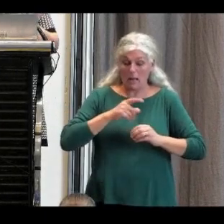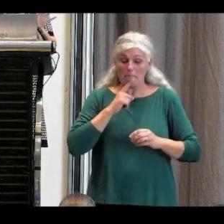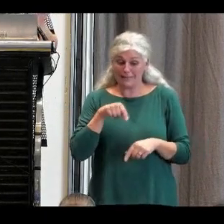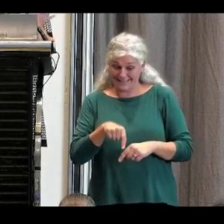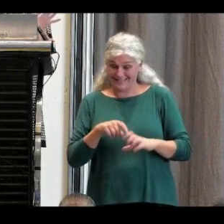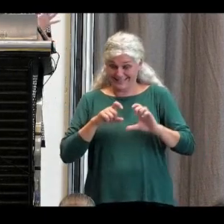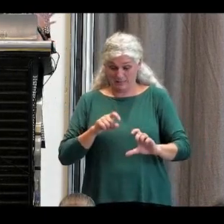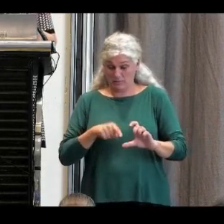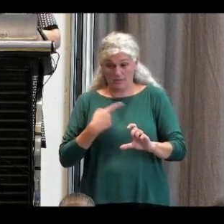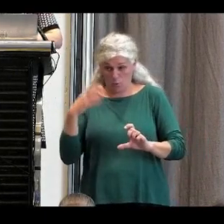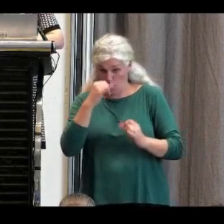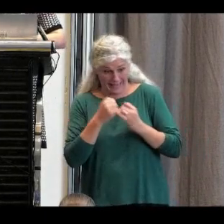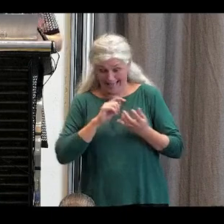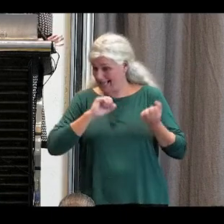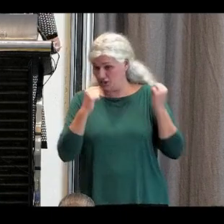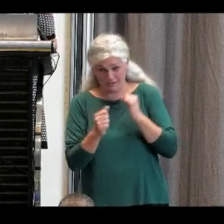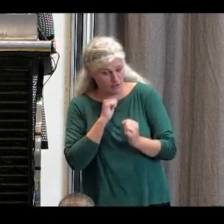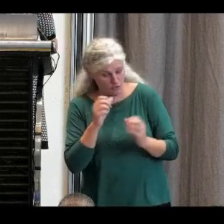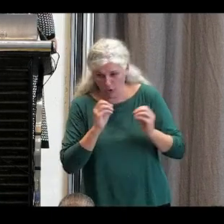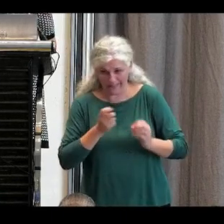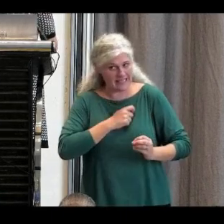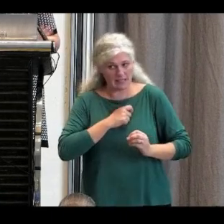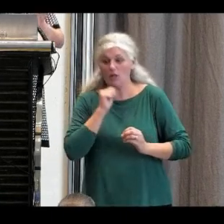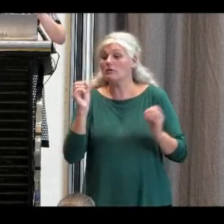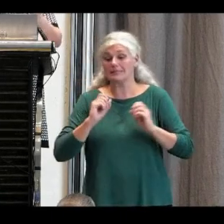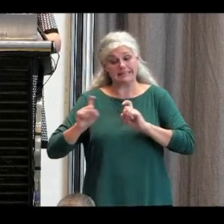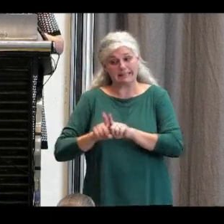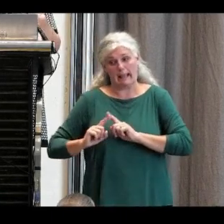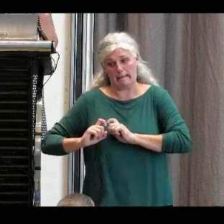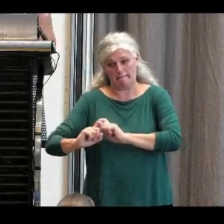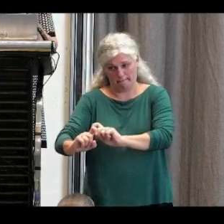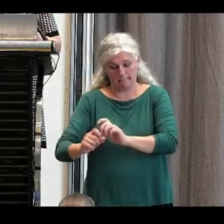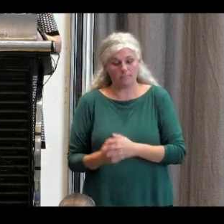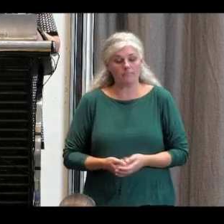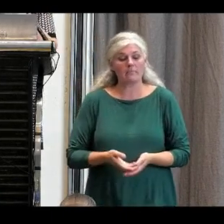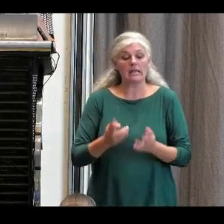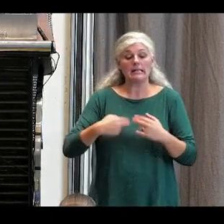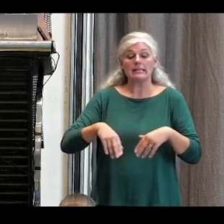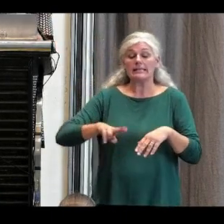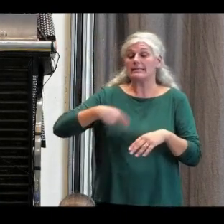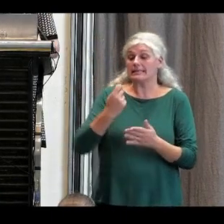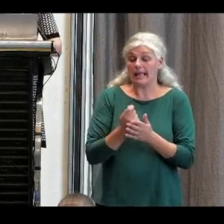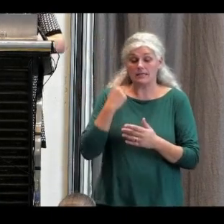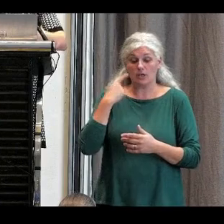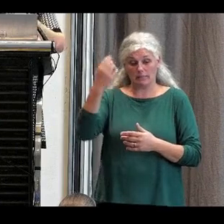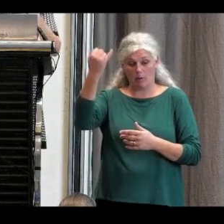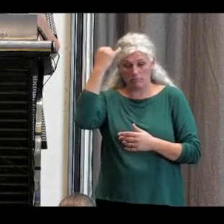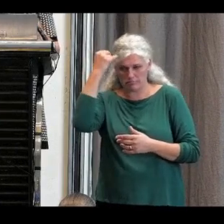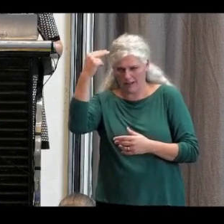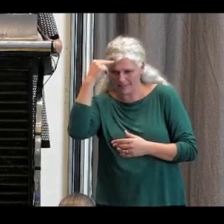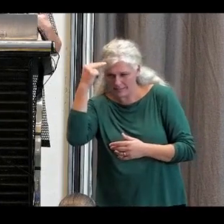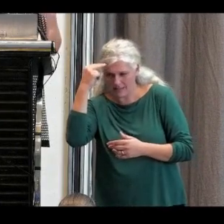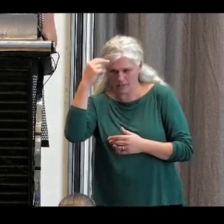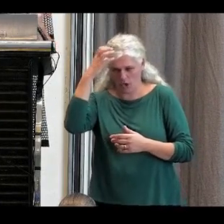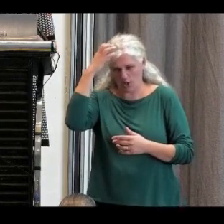they seem to not have any changes in anxiety. As a next step, we looked at cognition and we